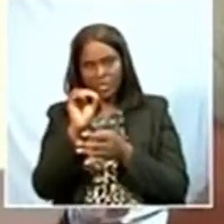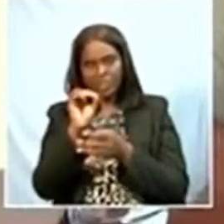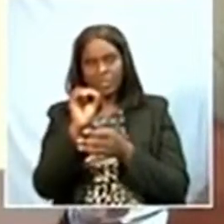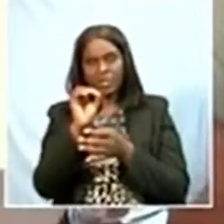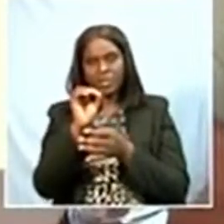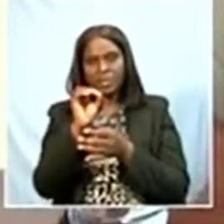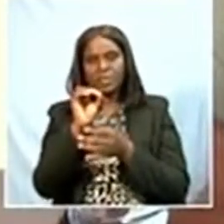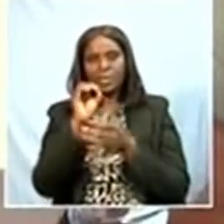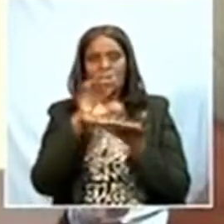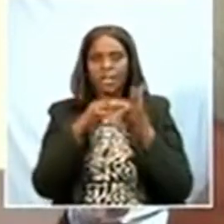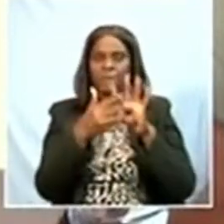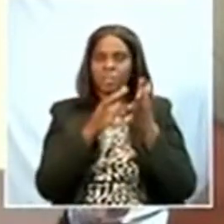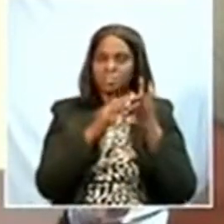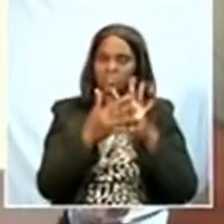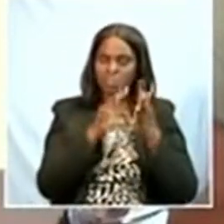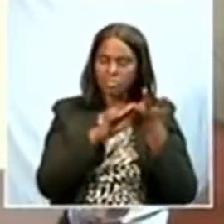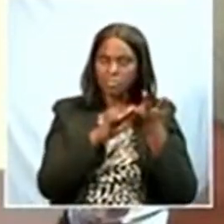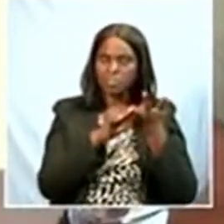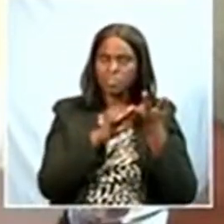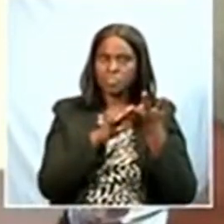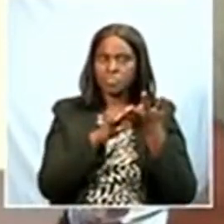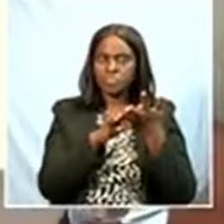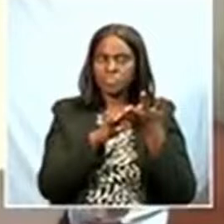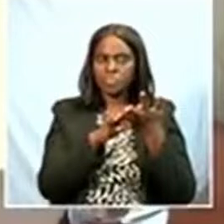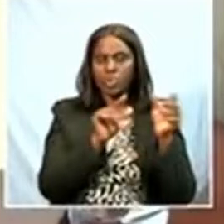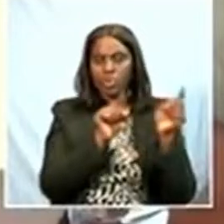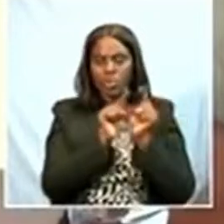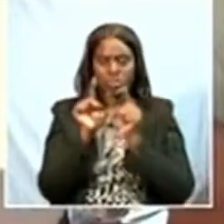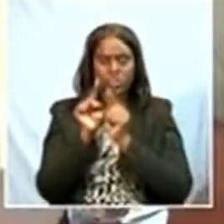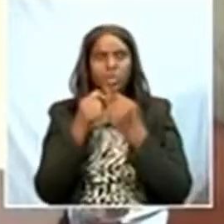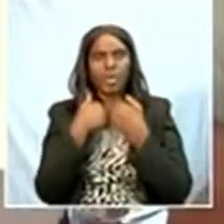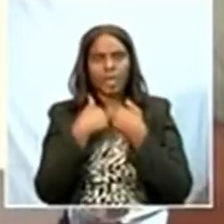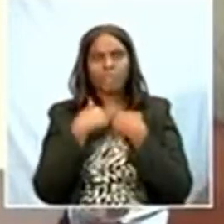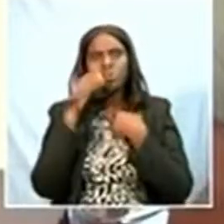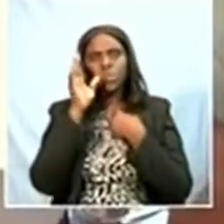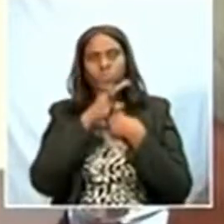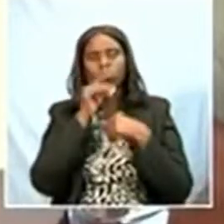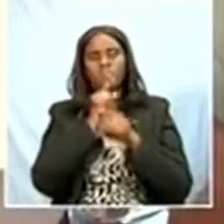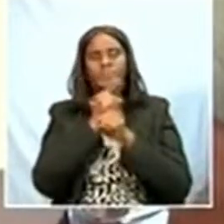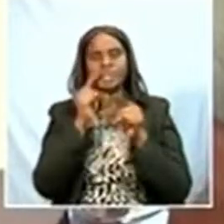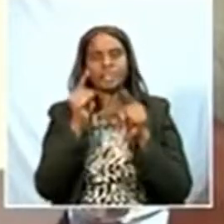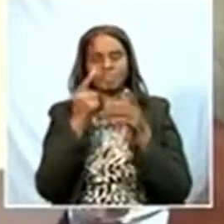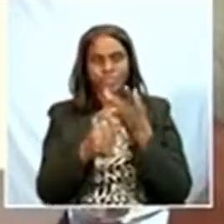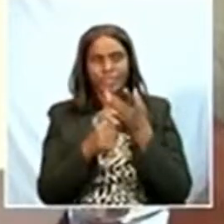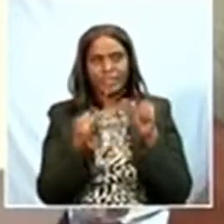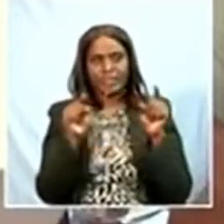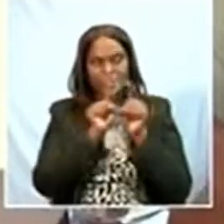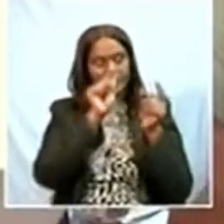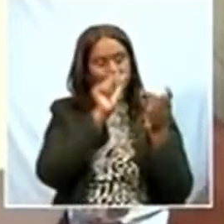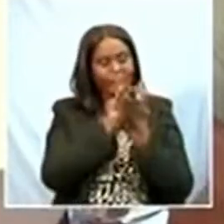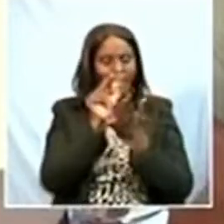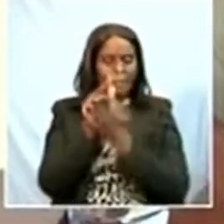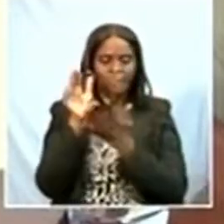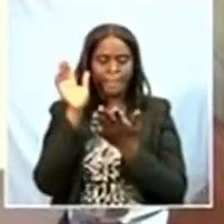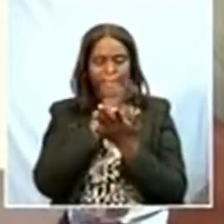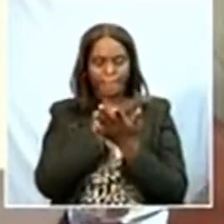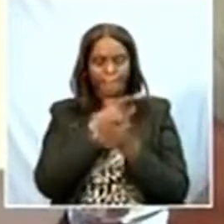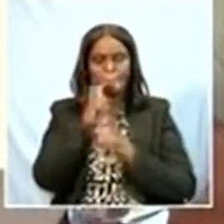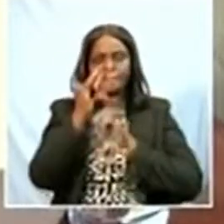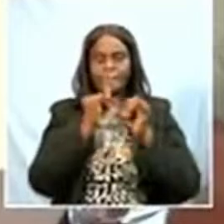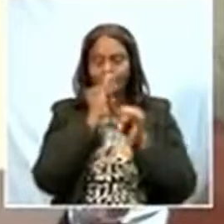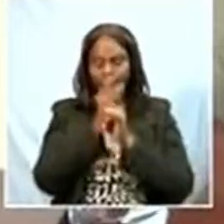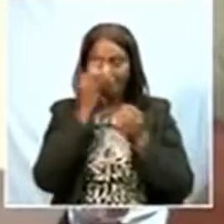of Association. We also just ratified the